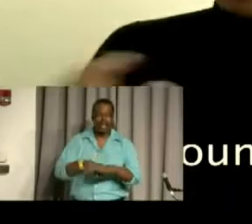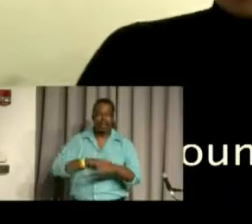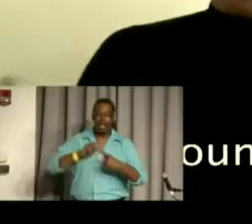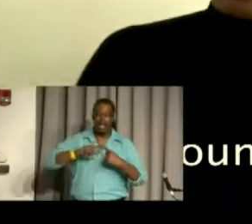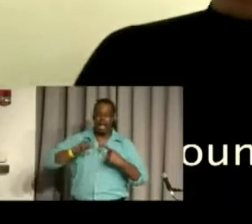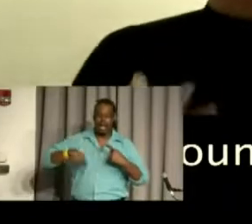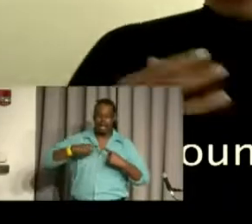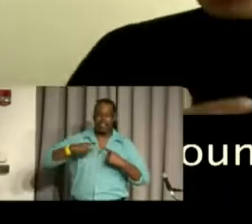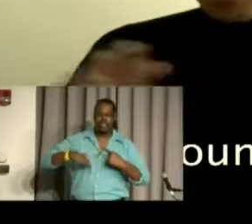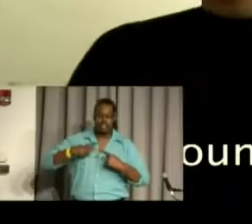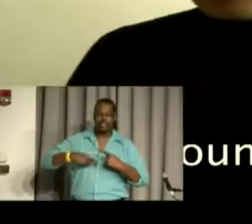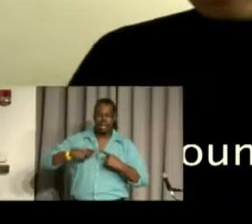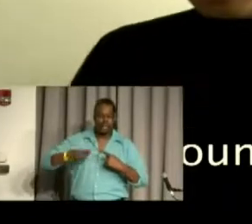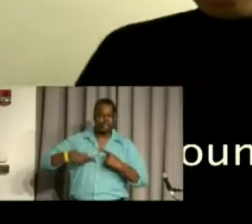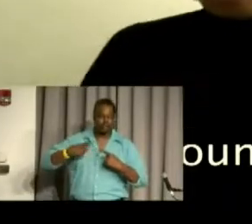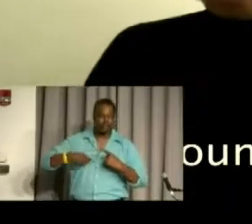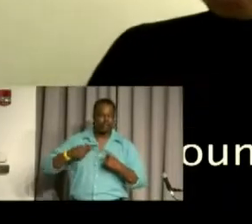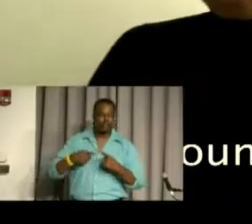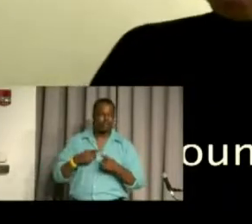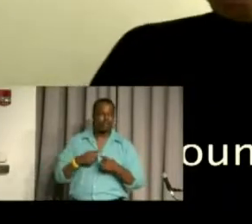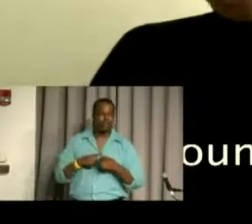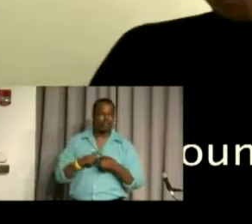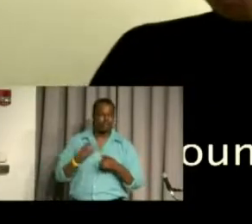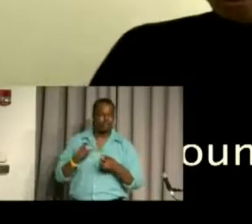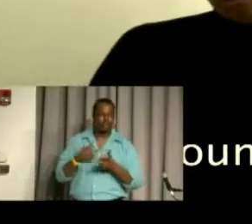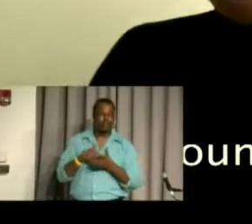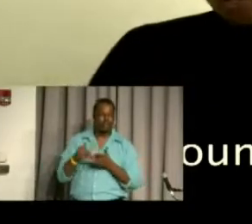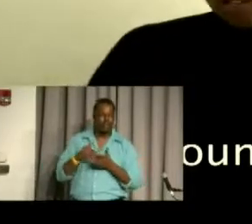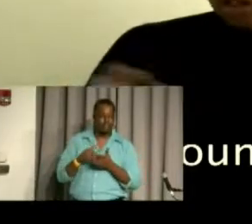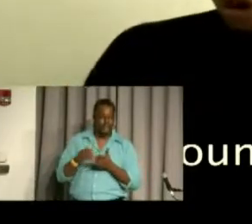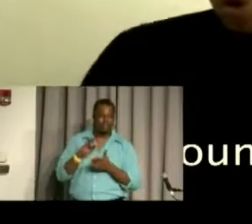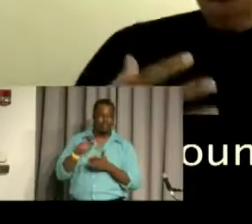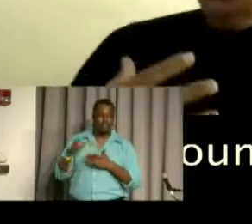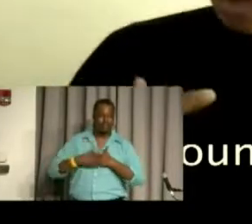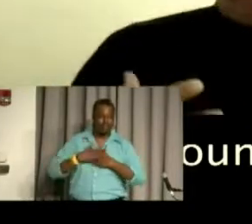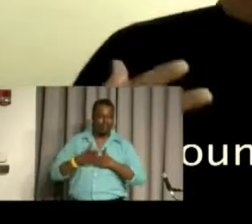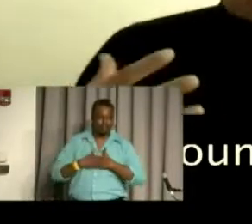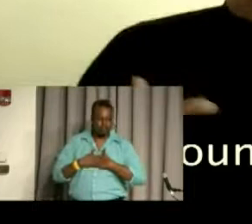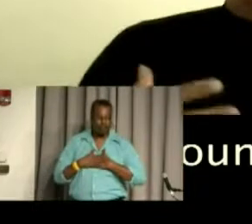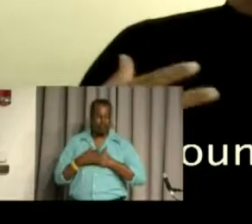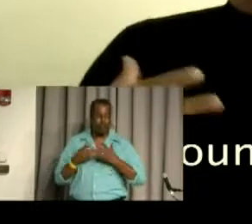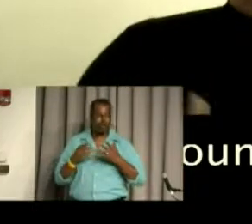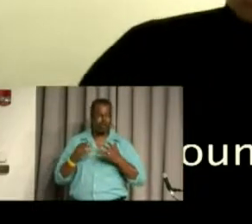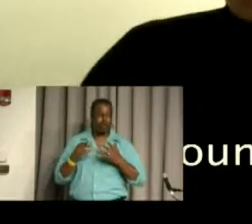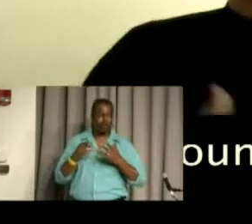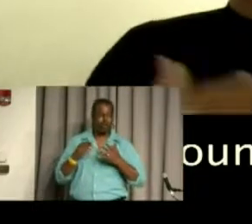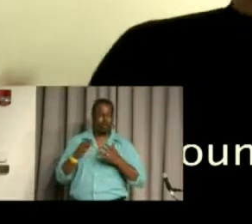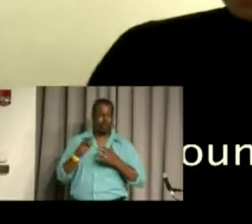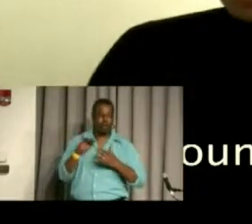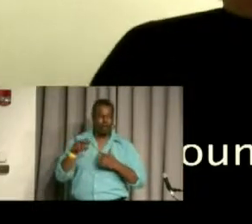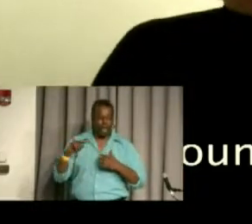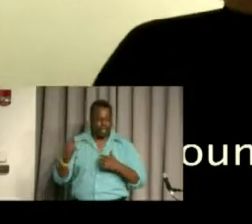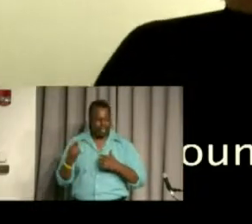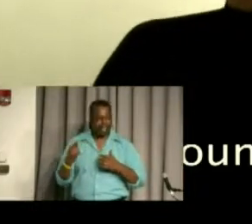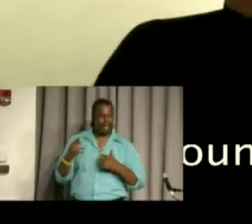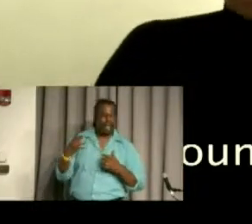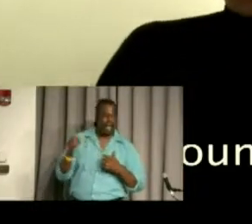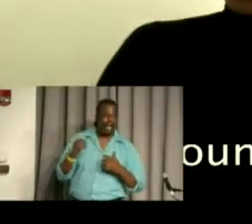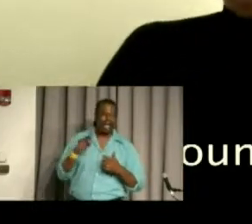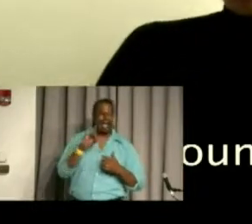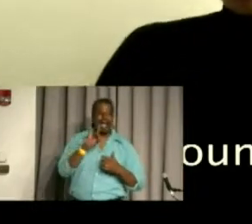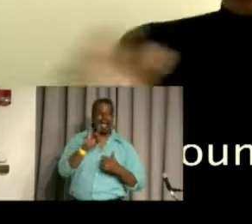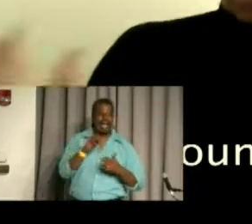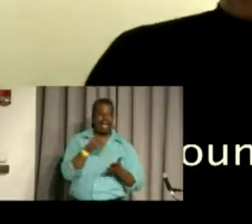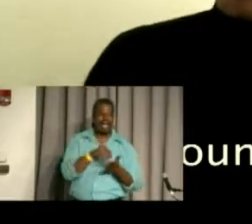which spans from thousands of offshore wells in the Gulf of Mexico to over 80,000 oil and